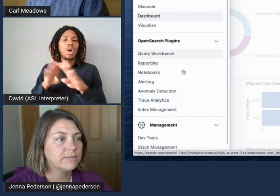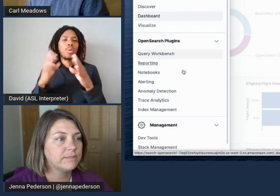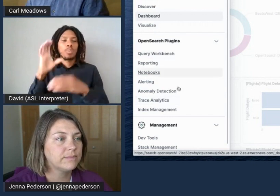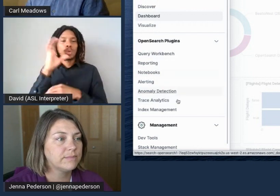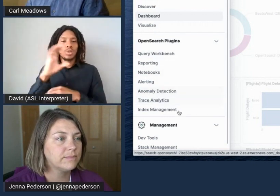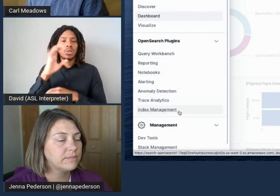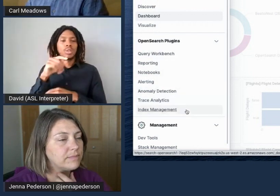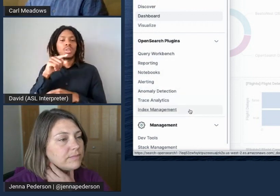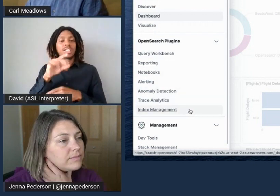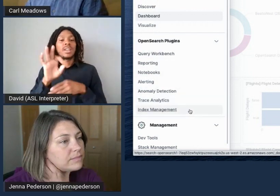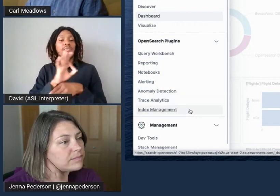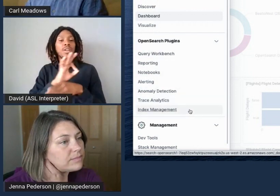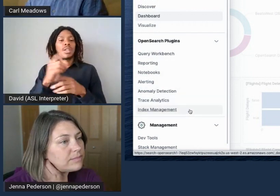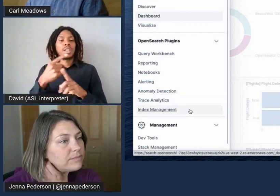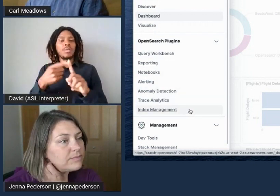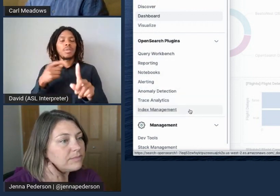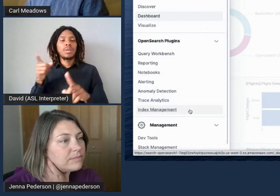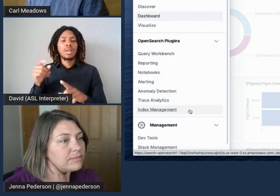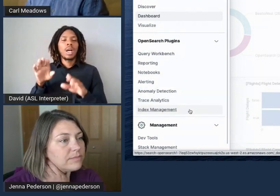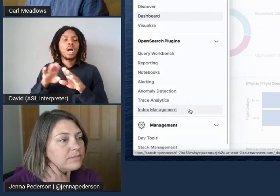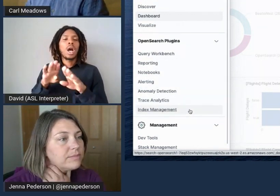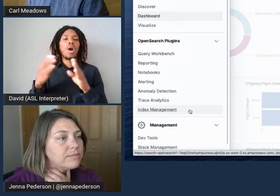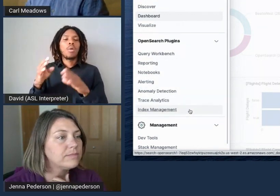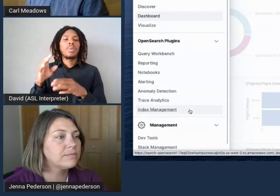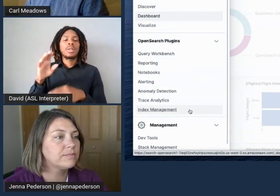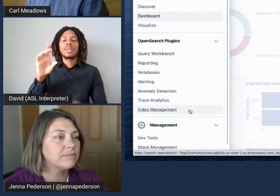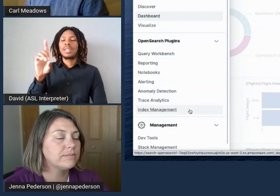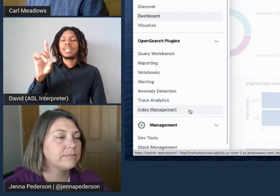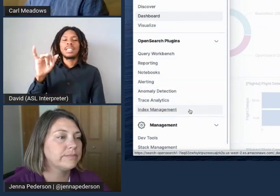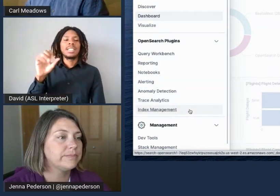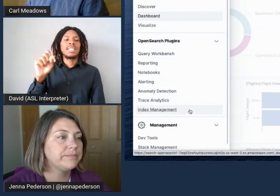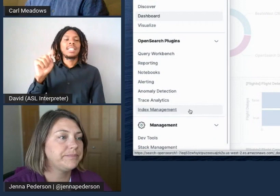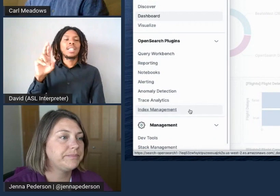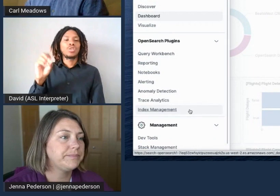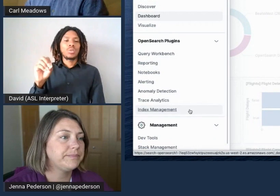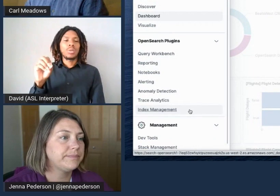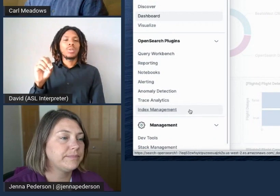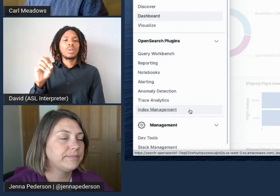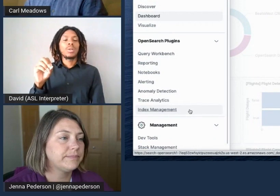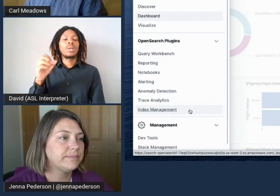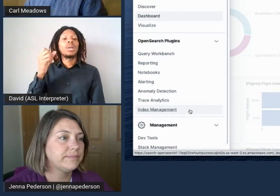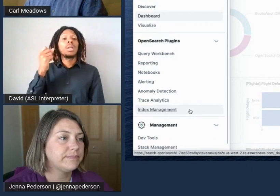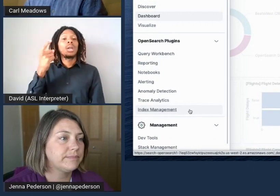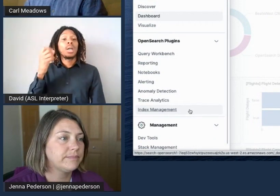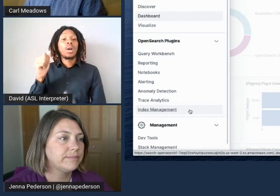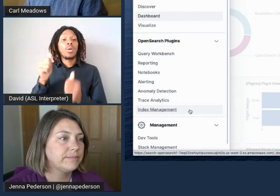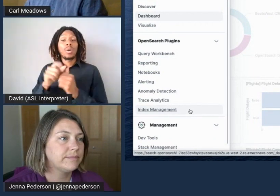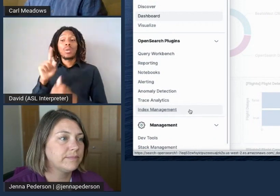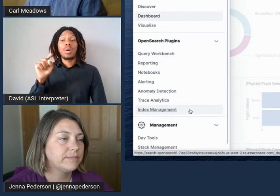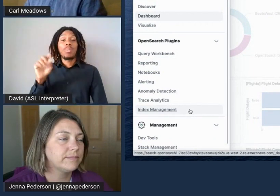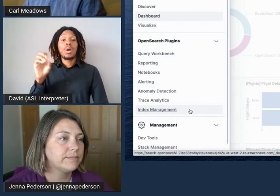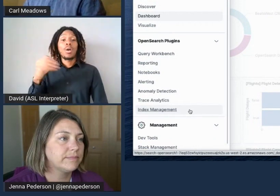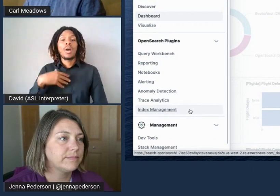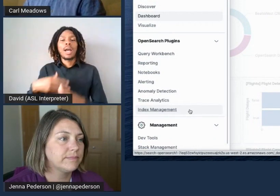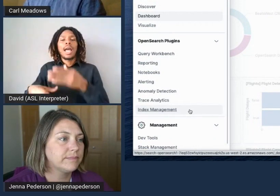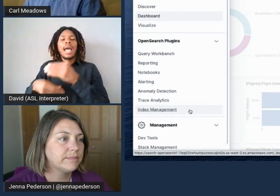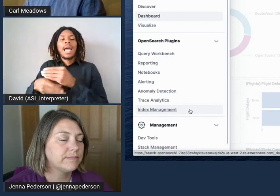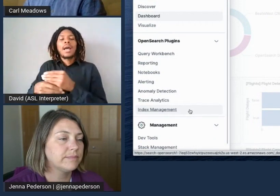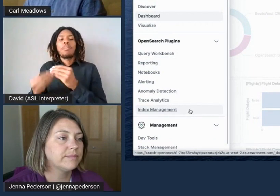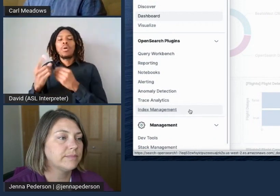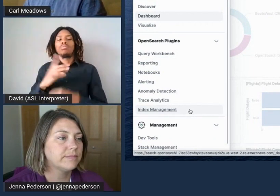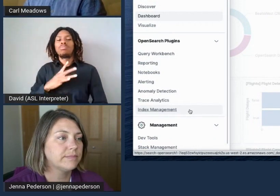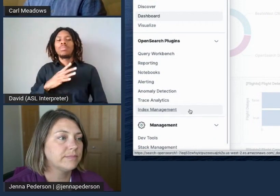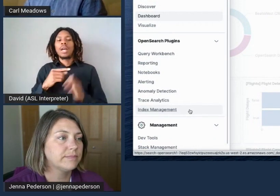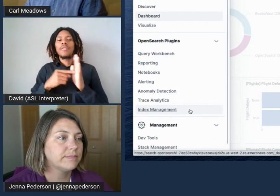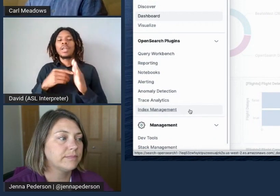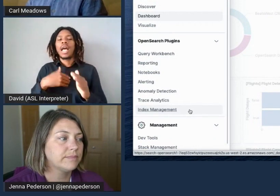this functionality came from Open Distro. Now, with OpenSearch 1.0, we've added a few new features. So I was going to show you